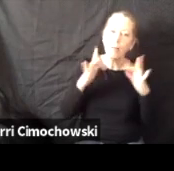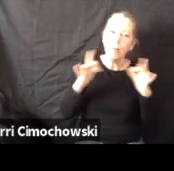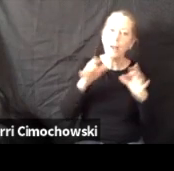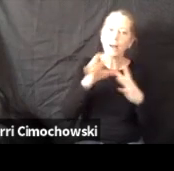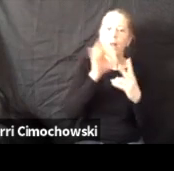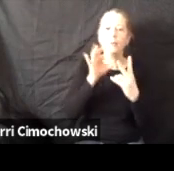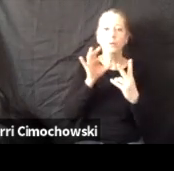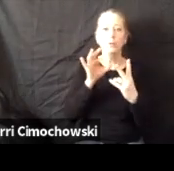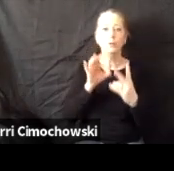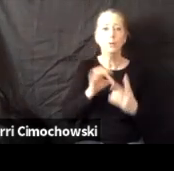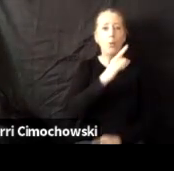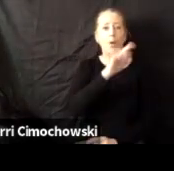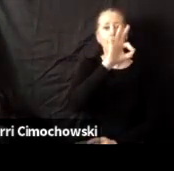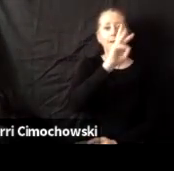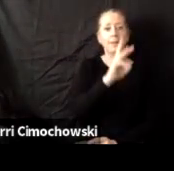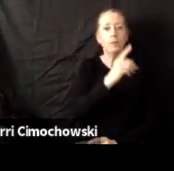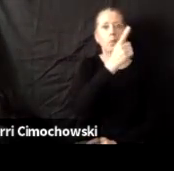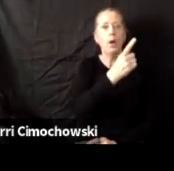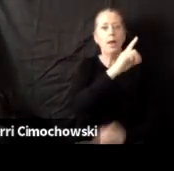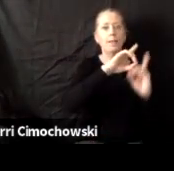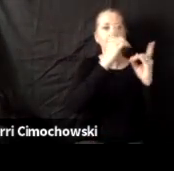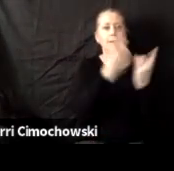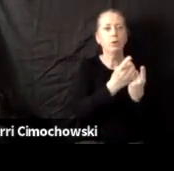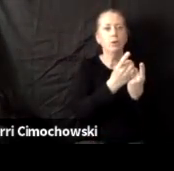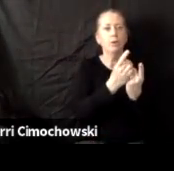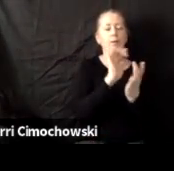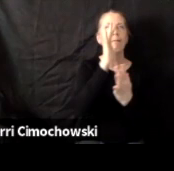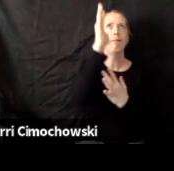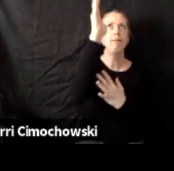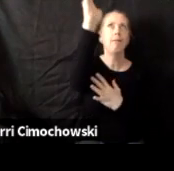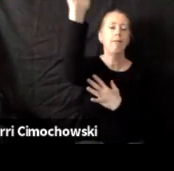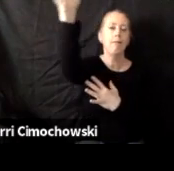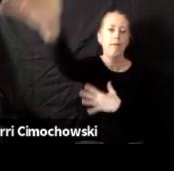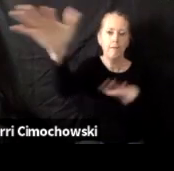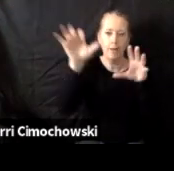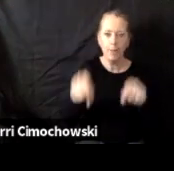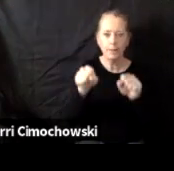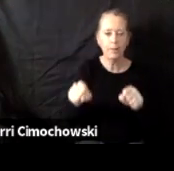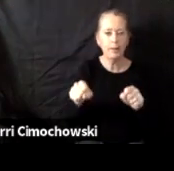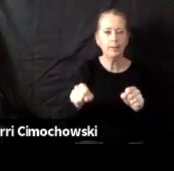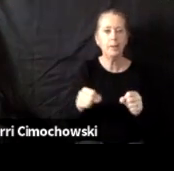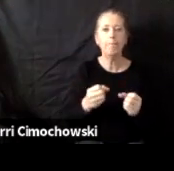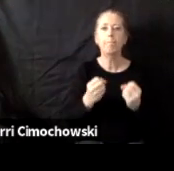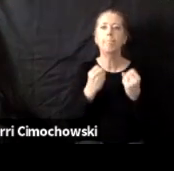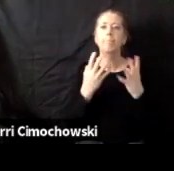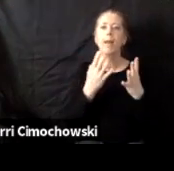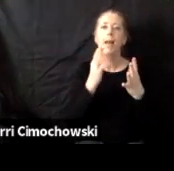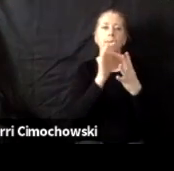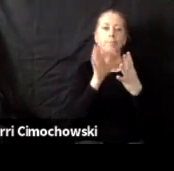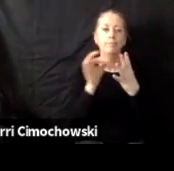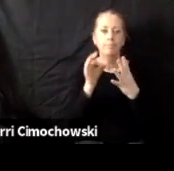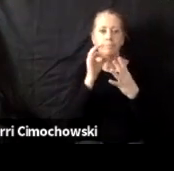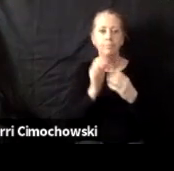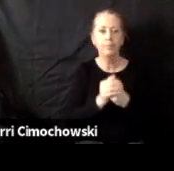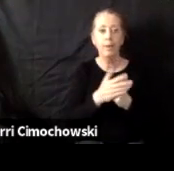we are one district, infinite possibilities. So this is really adding on to those infinite possibilities. Things about 196